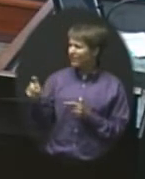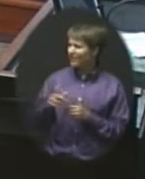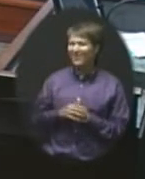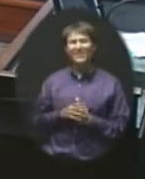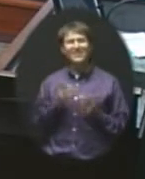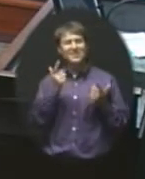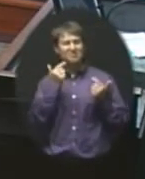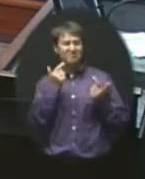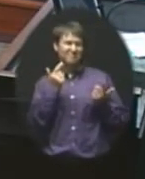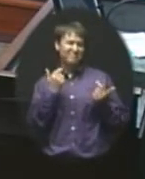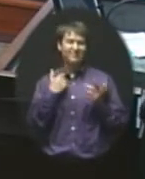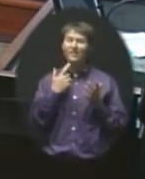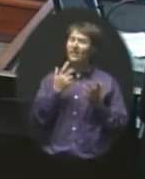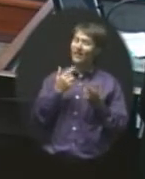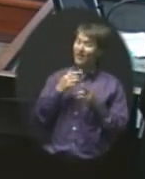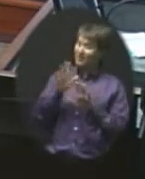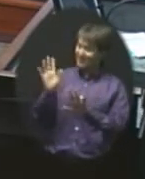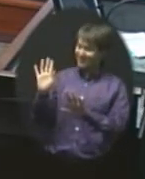1867. Yeah, I was going to say, I think.